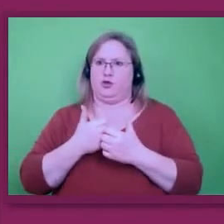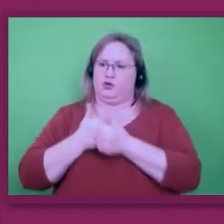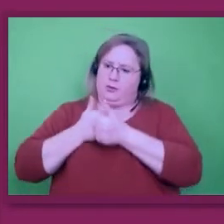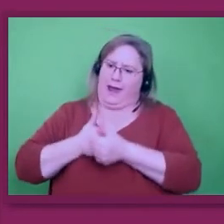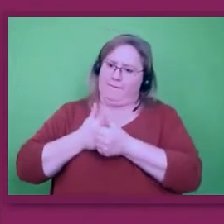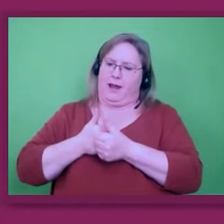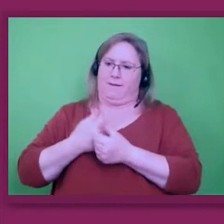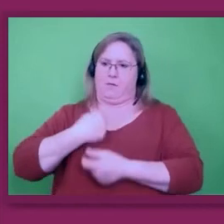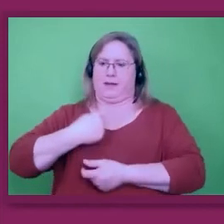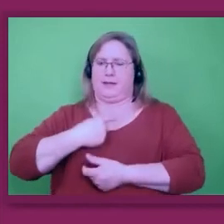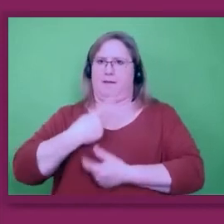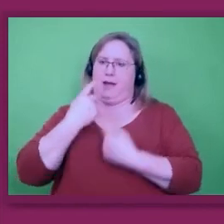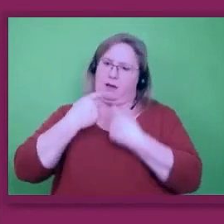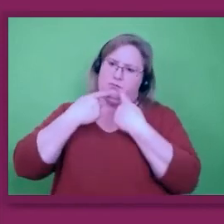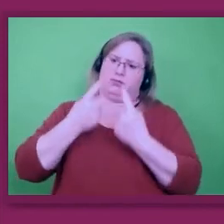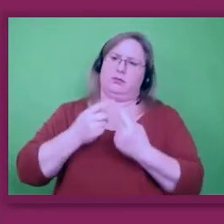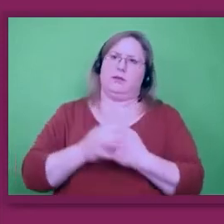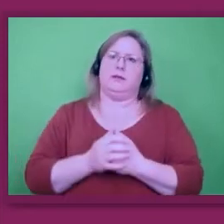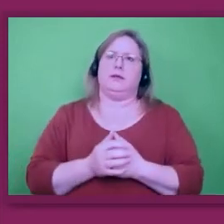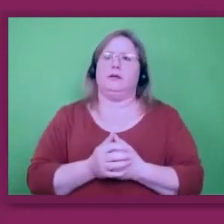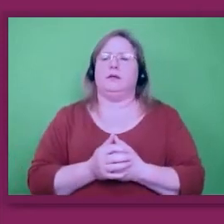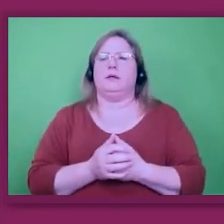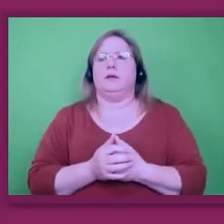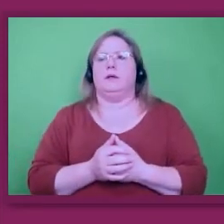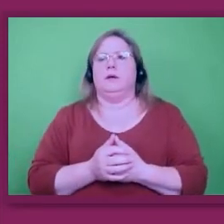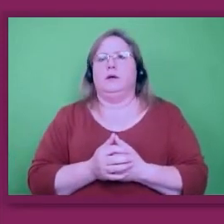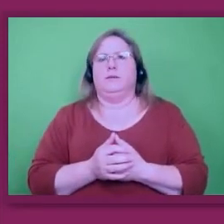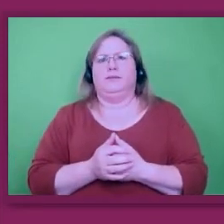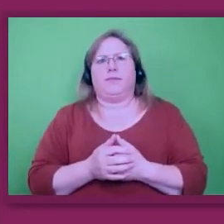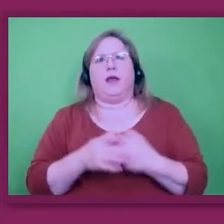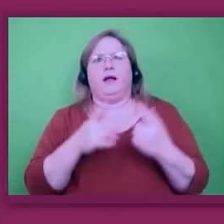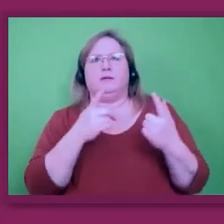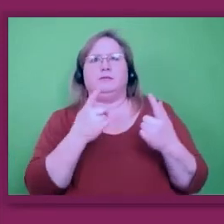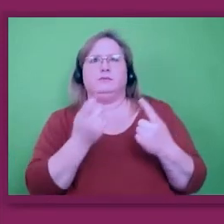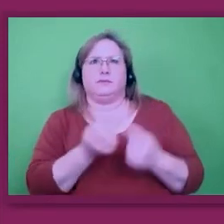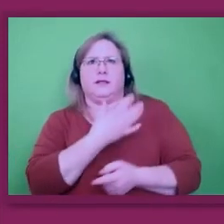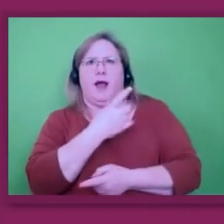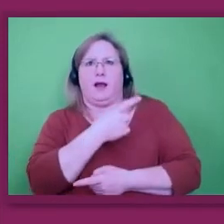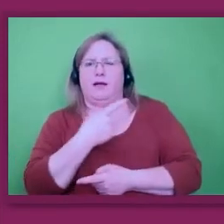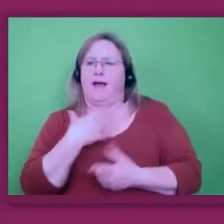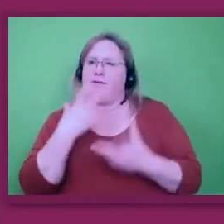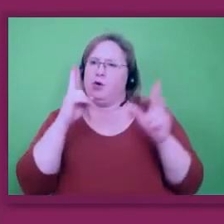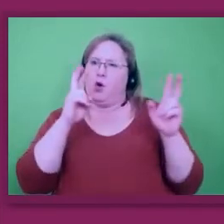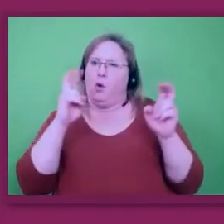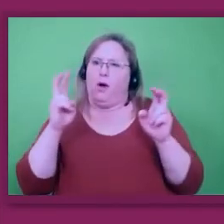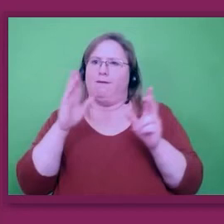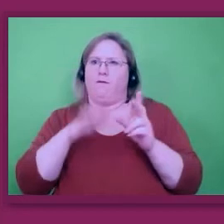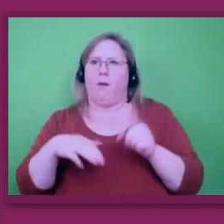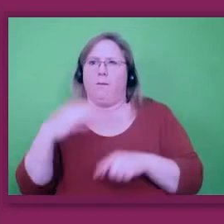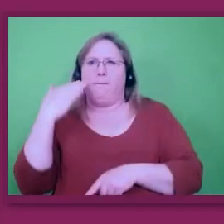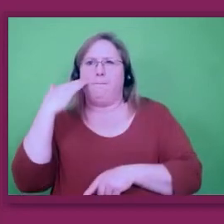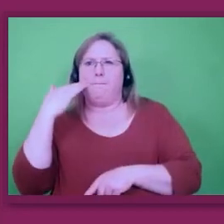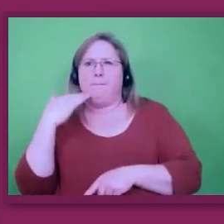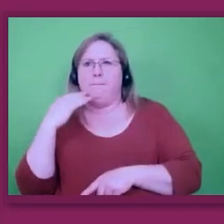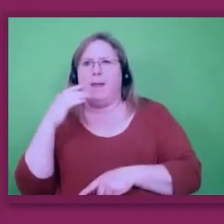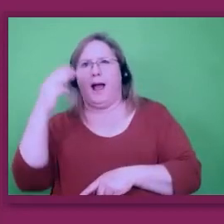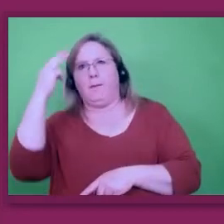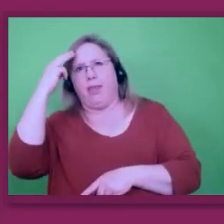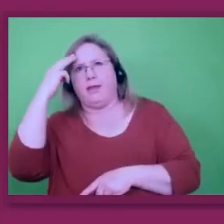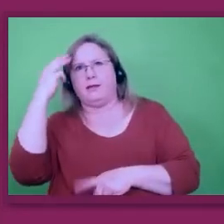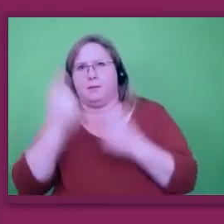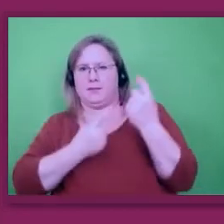please. I do have some quotes here from some Black mothers. I think it might be too small to see on the screen,